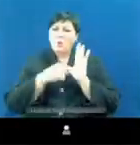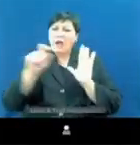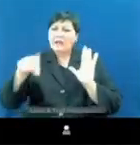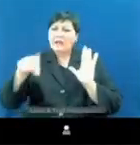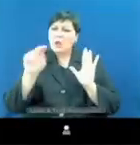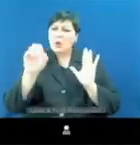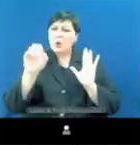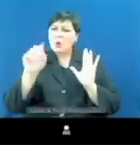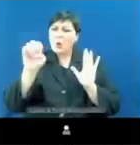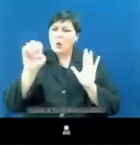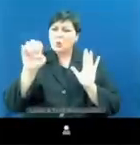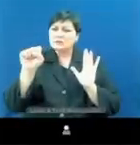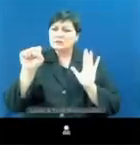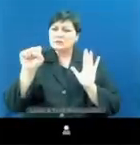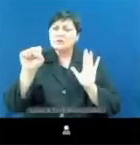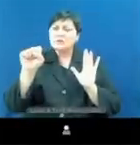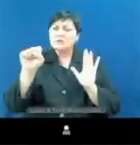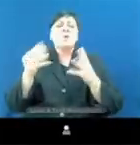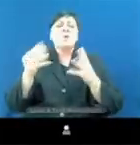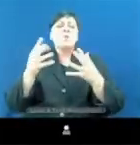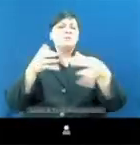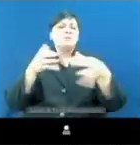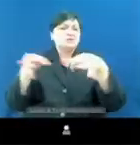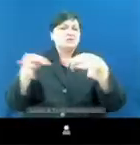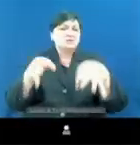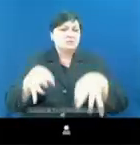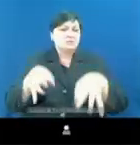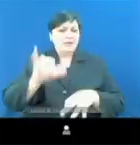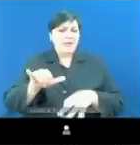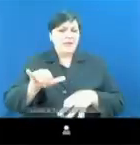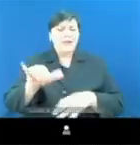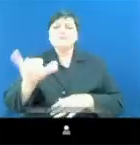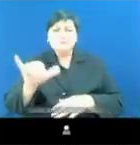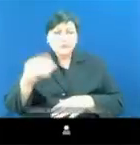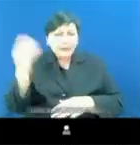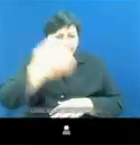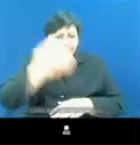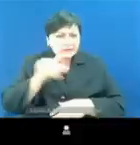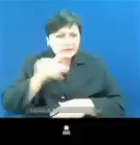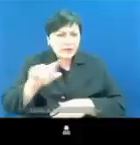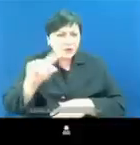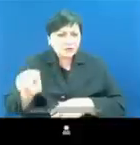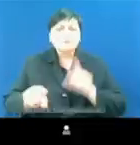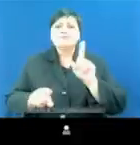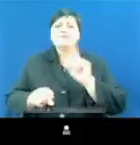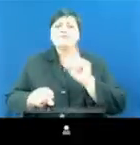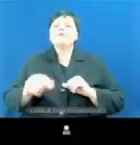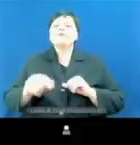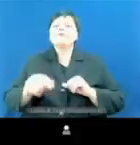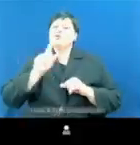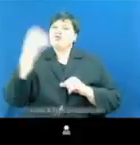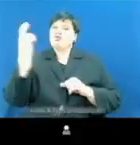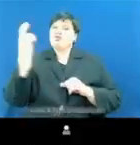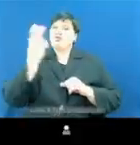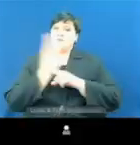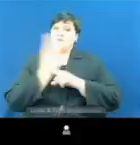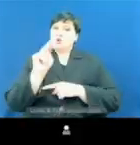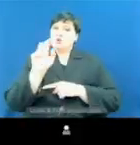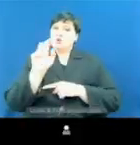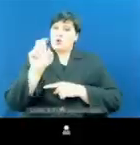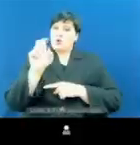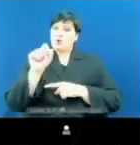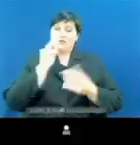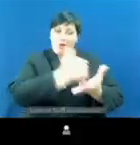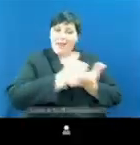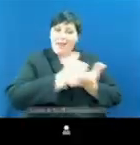wanted me to expand a bit on that. I didn't see that question. We use notes as an aid to memory.